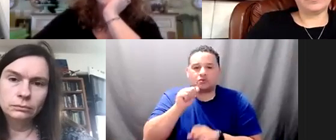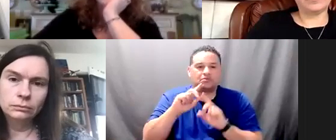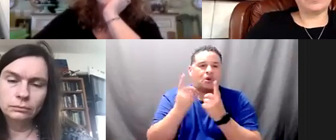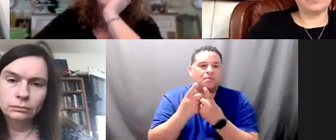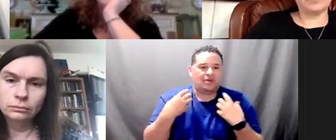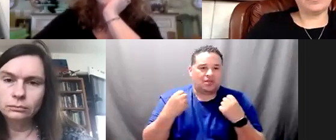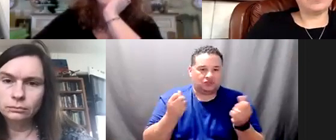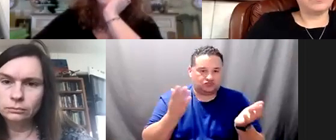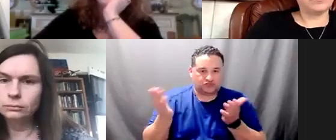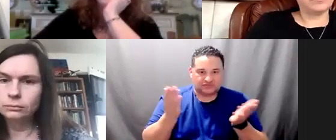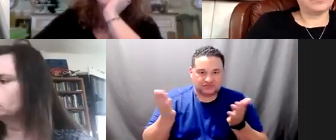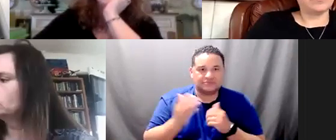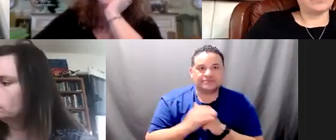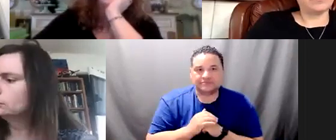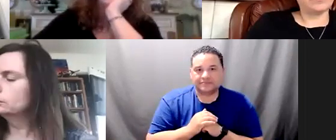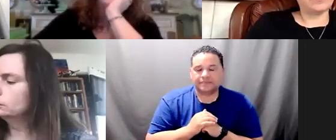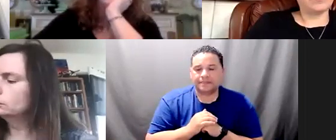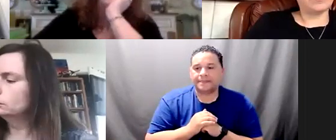Services.